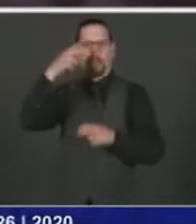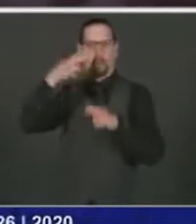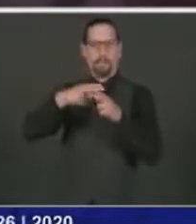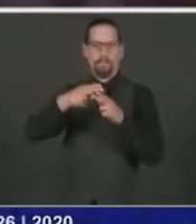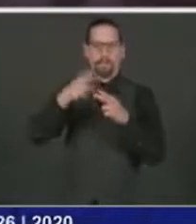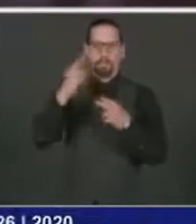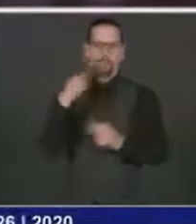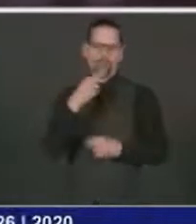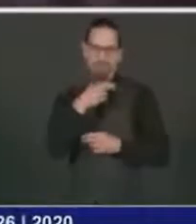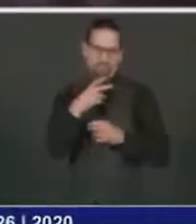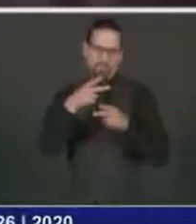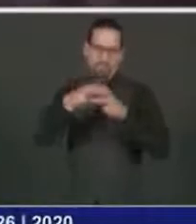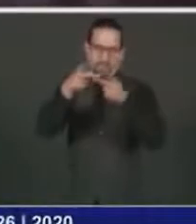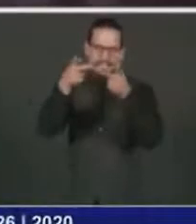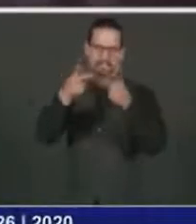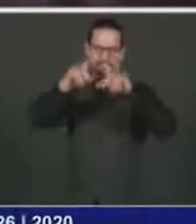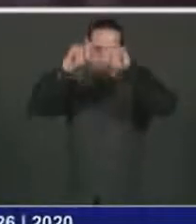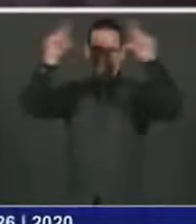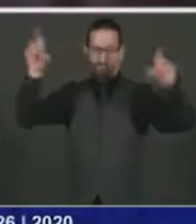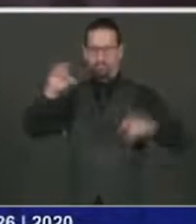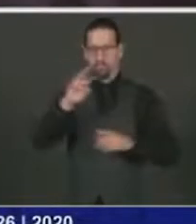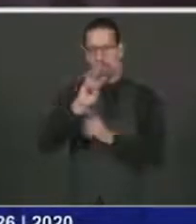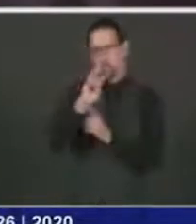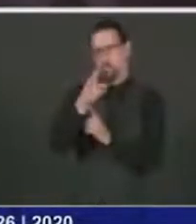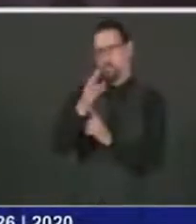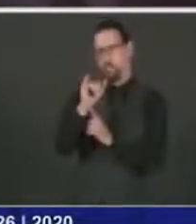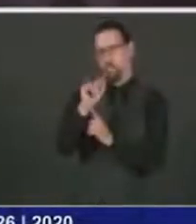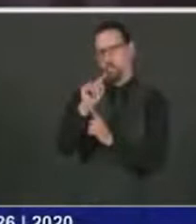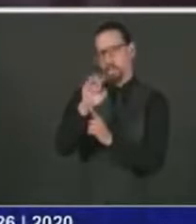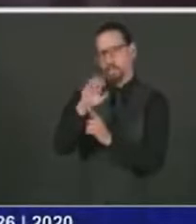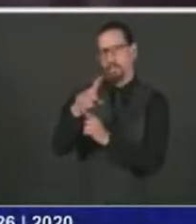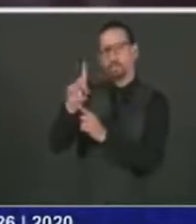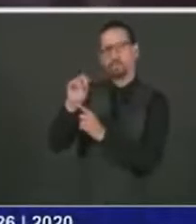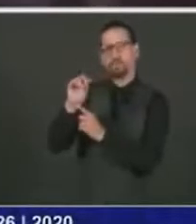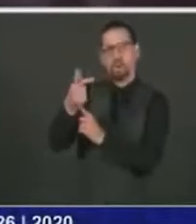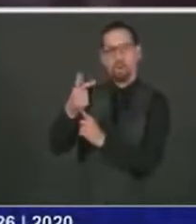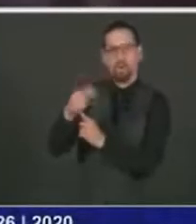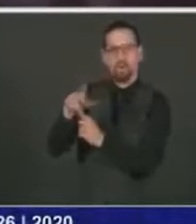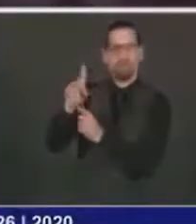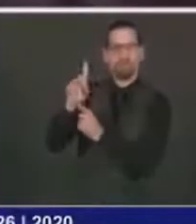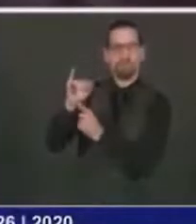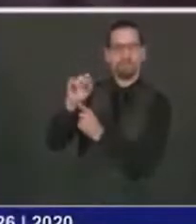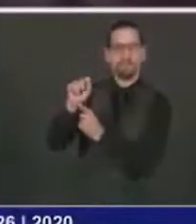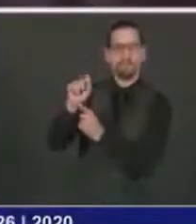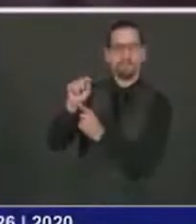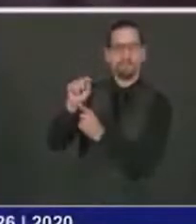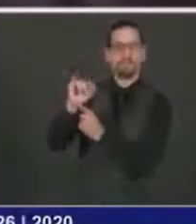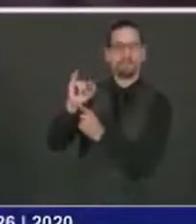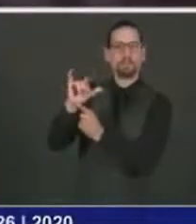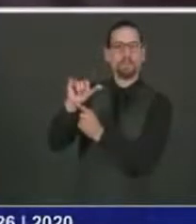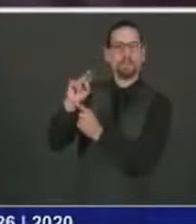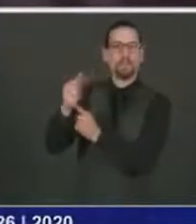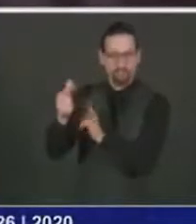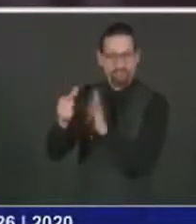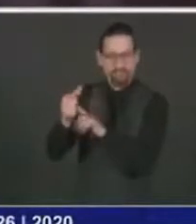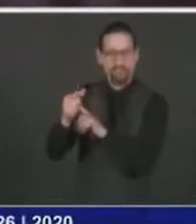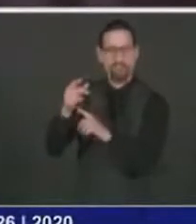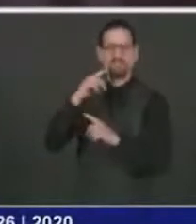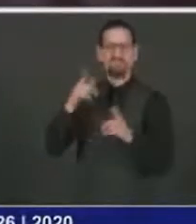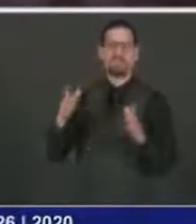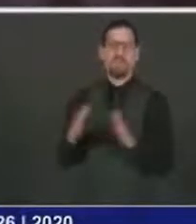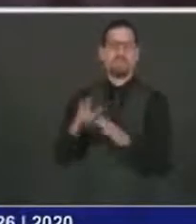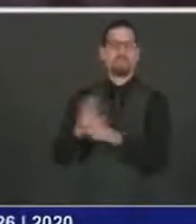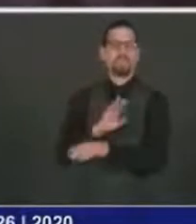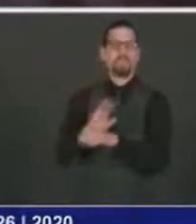very small space. So what they're trying to do is very hard, and they're doing a fantastic job. They're